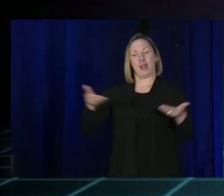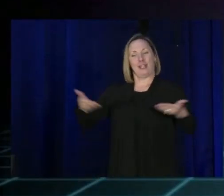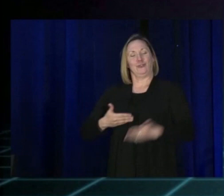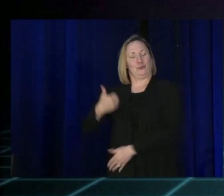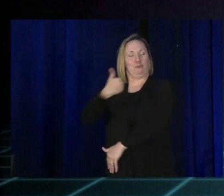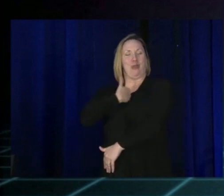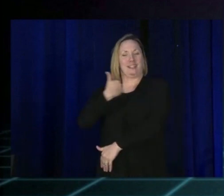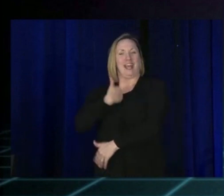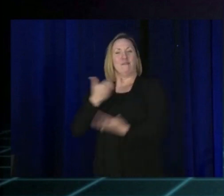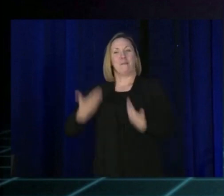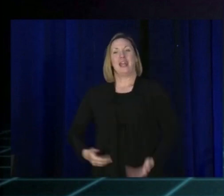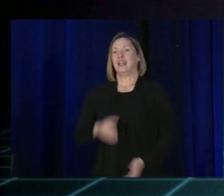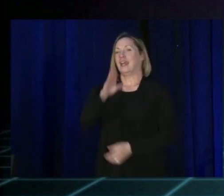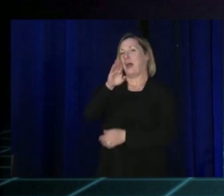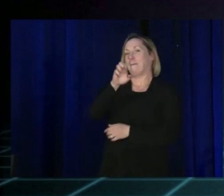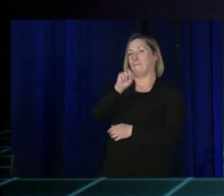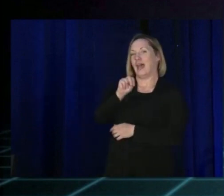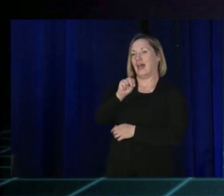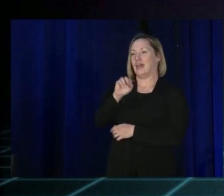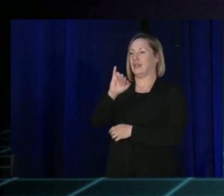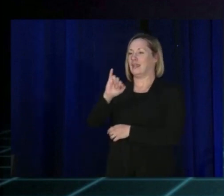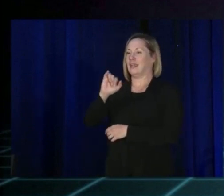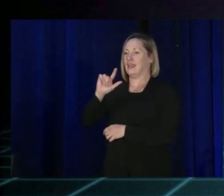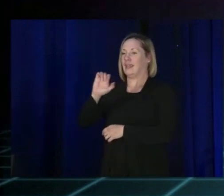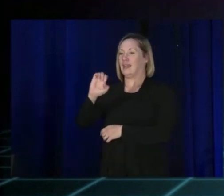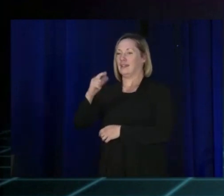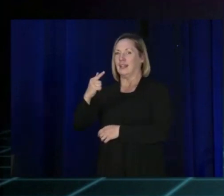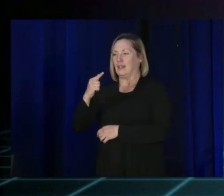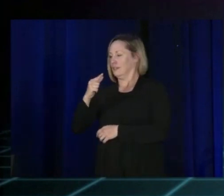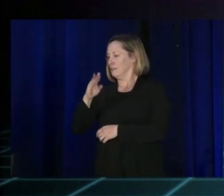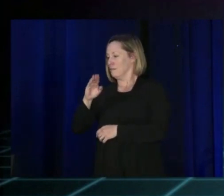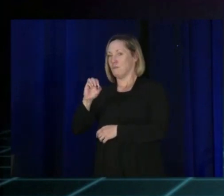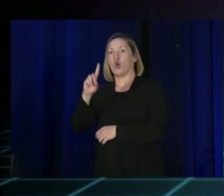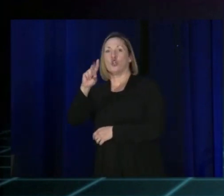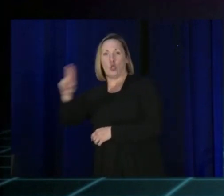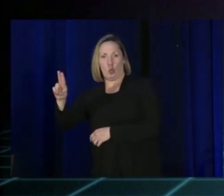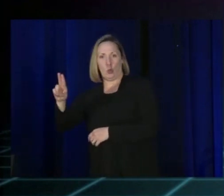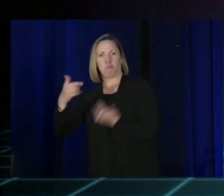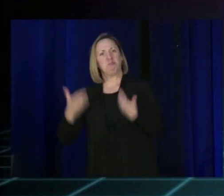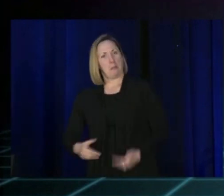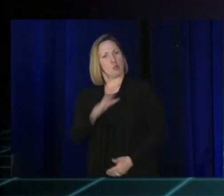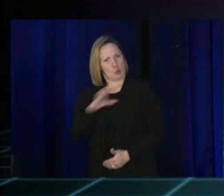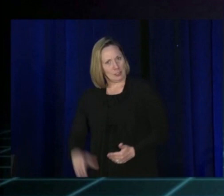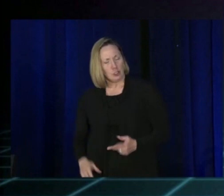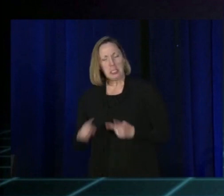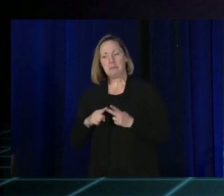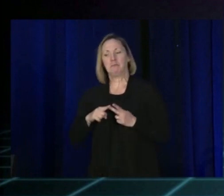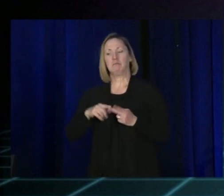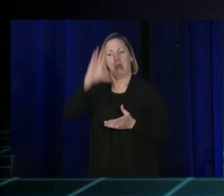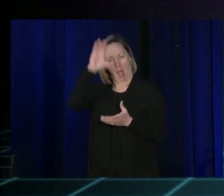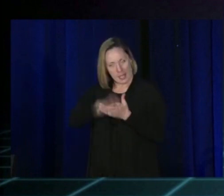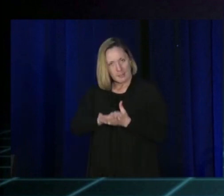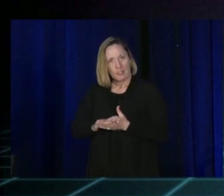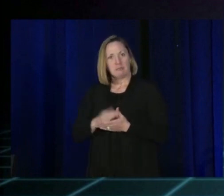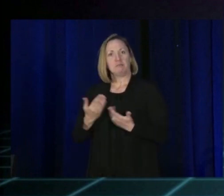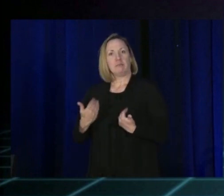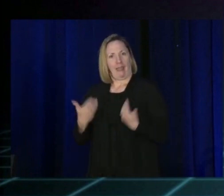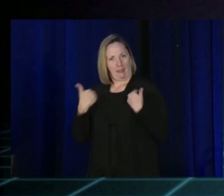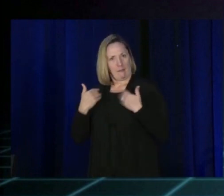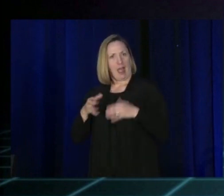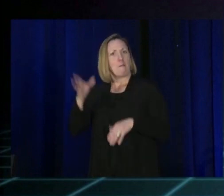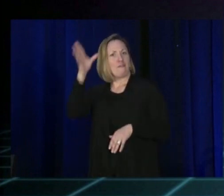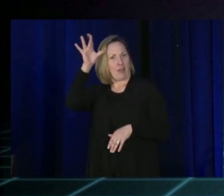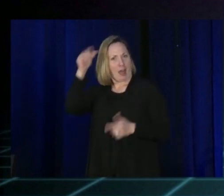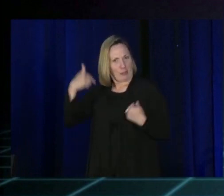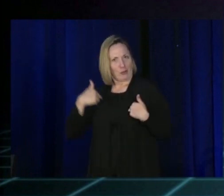myself. My name is Ben Ilegbodu. I'm a Christian, a husband, and a father. Here's my family.